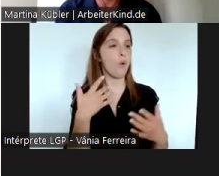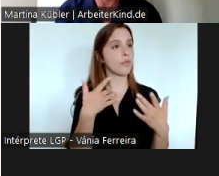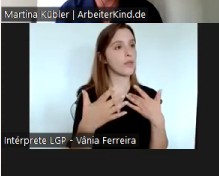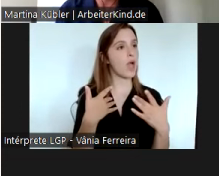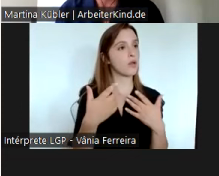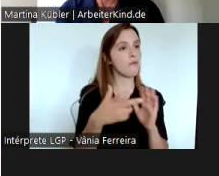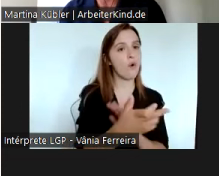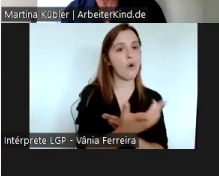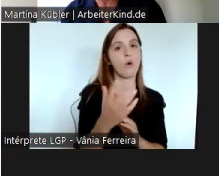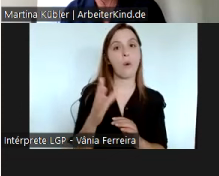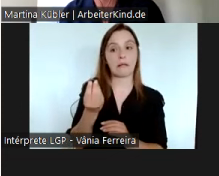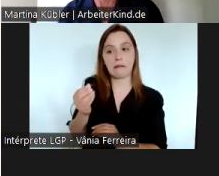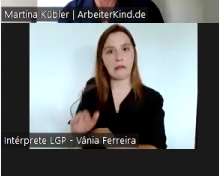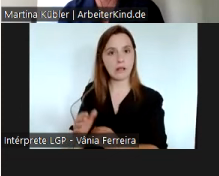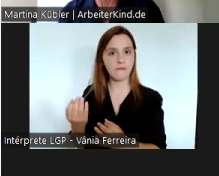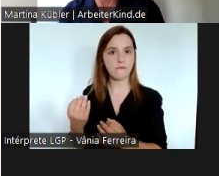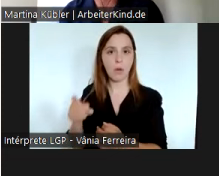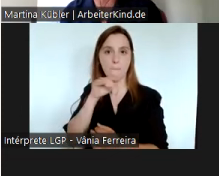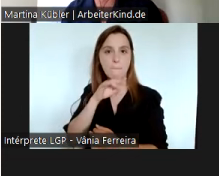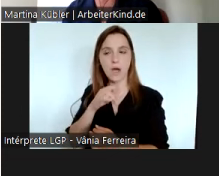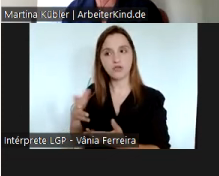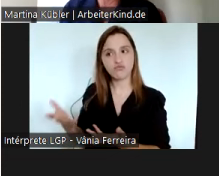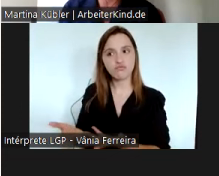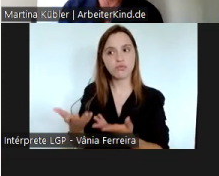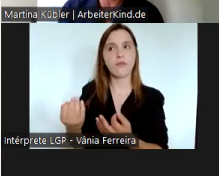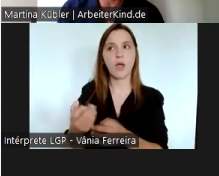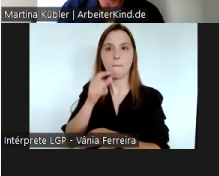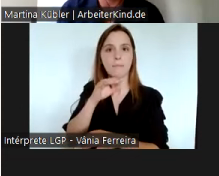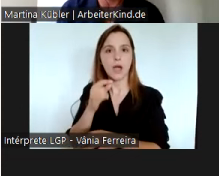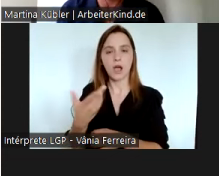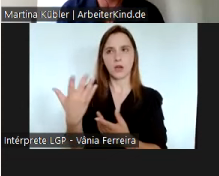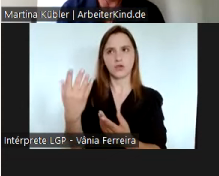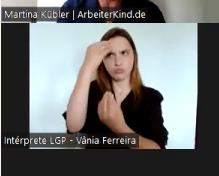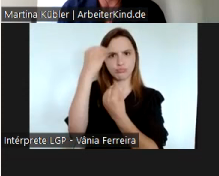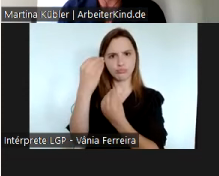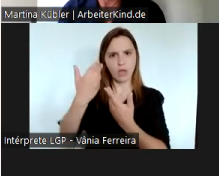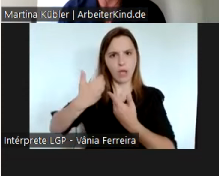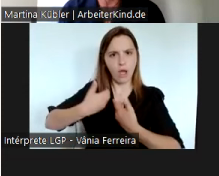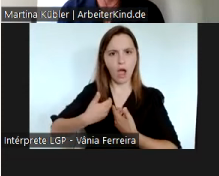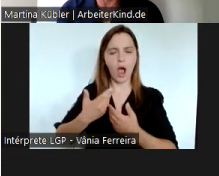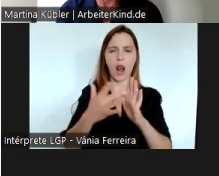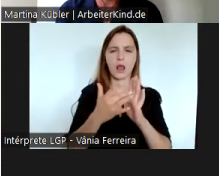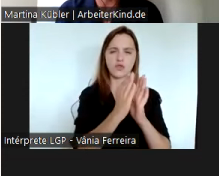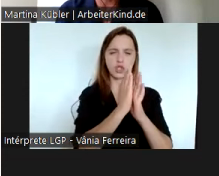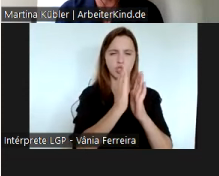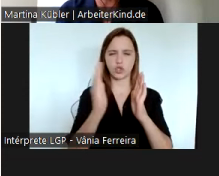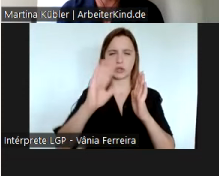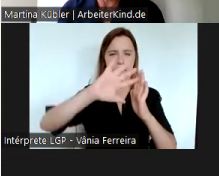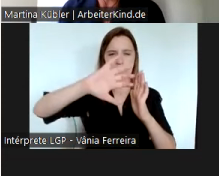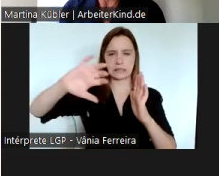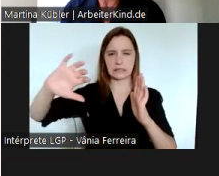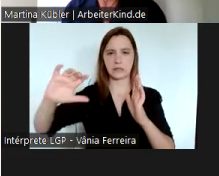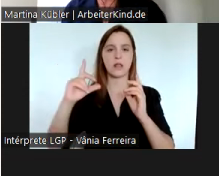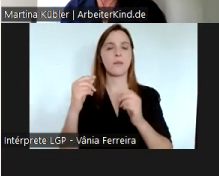child, how their parents have studied, how their parents have lots of books at home, etc., how they listen maybe to classical music.